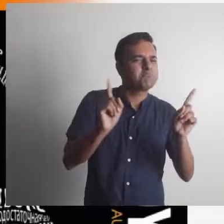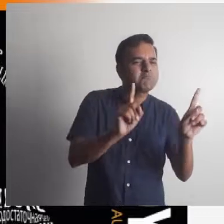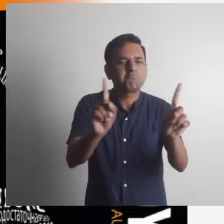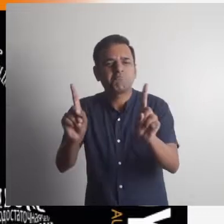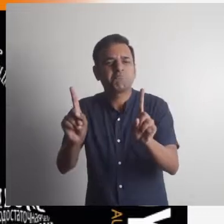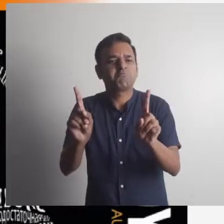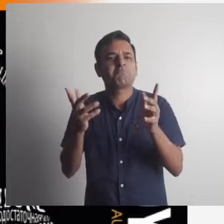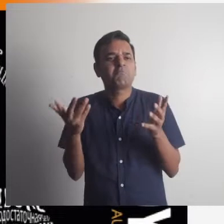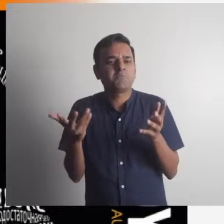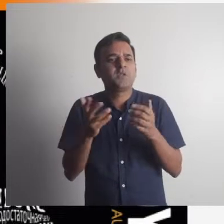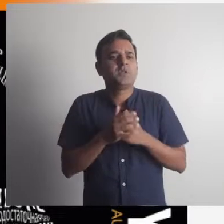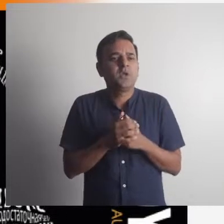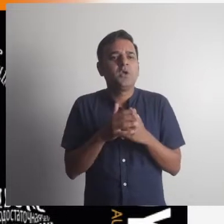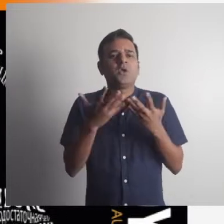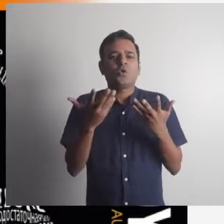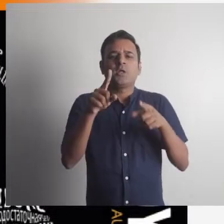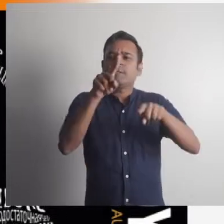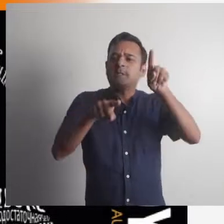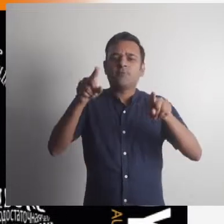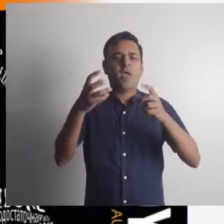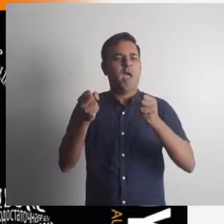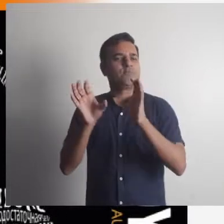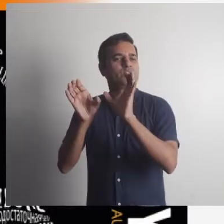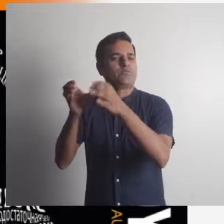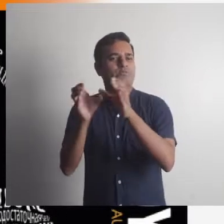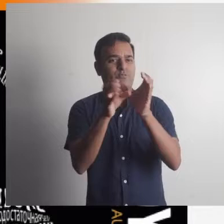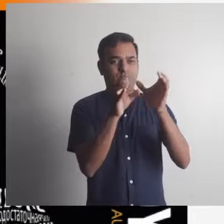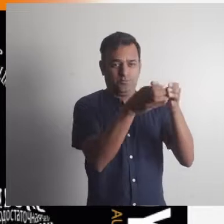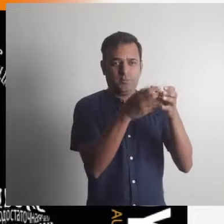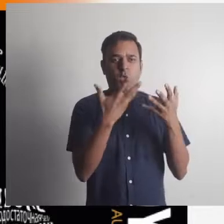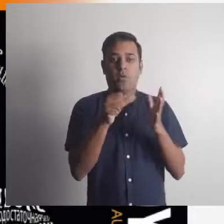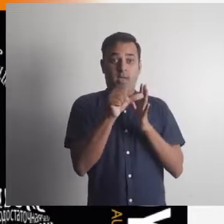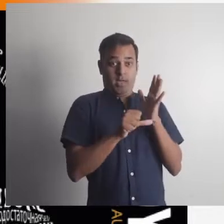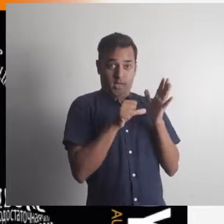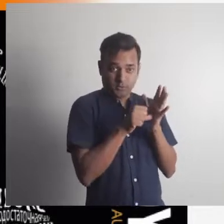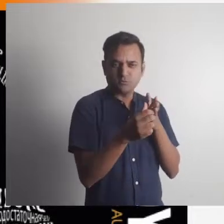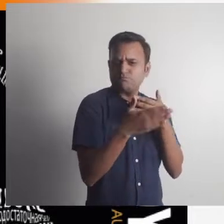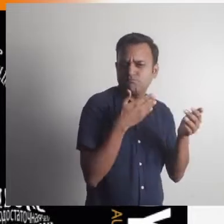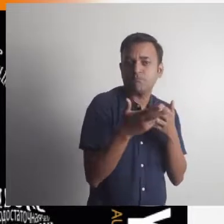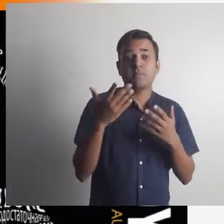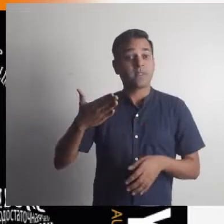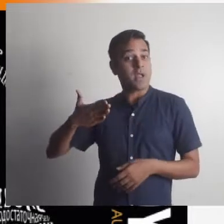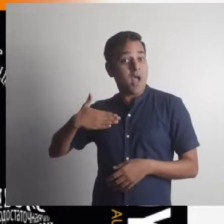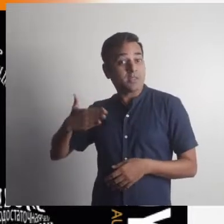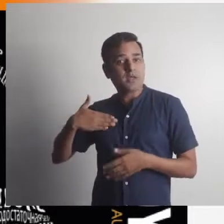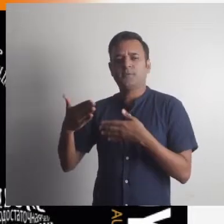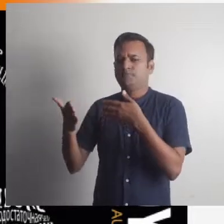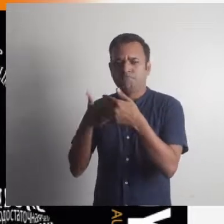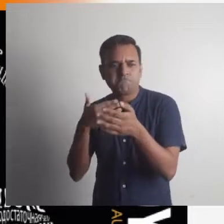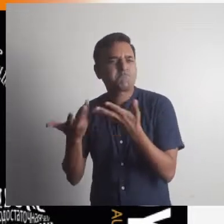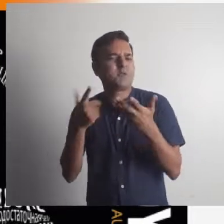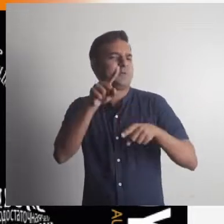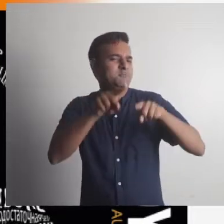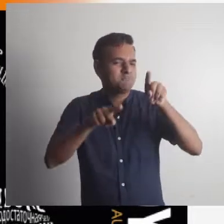right? Whether it's our age, whether it's our health status, whether it's the kind of work we do, if we're outside all the time or inside all the